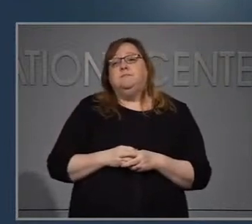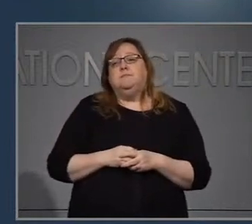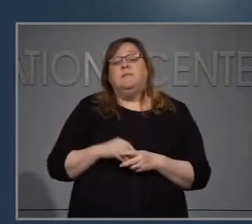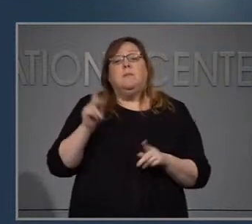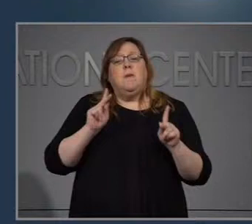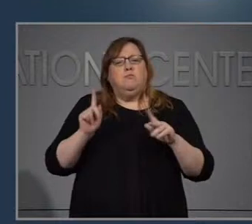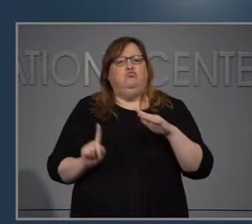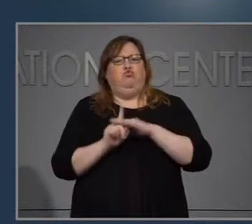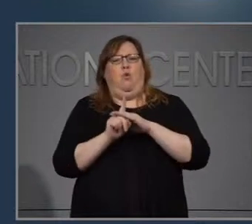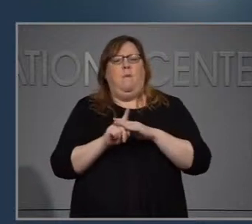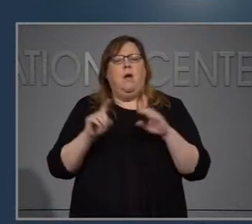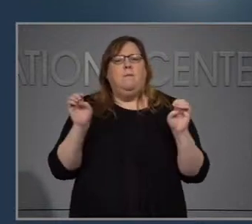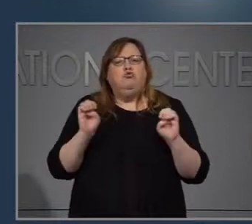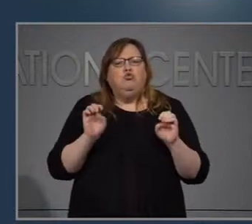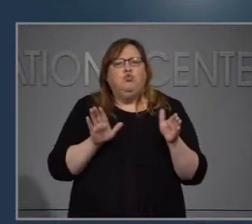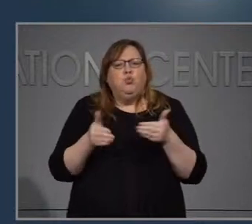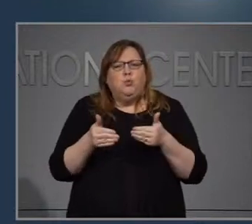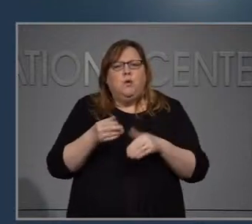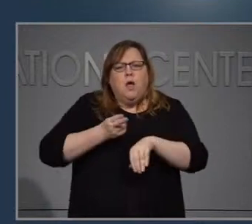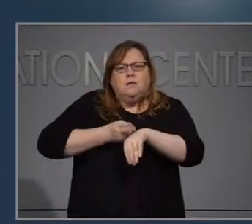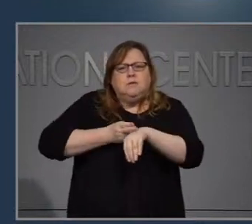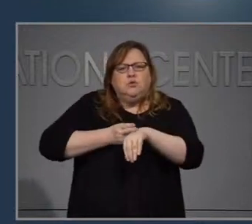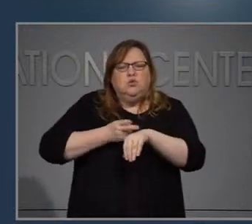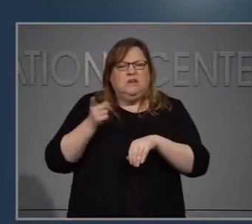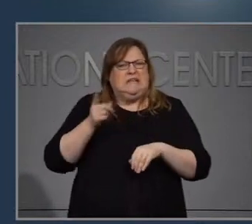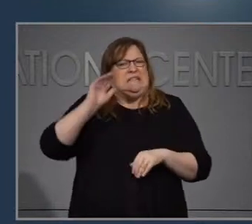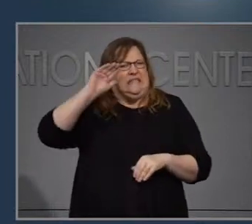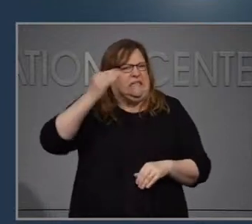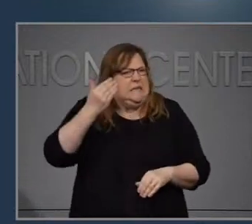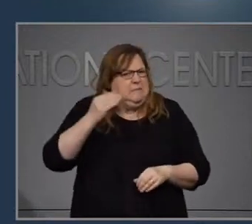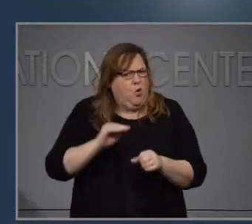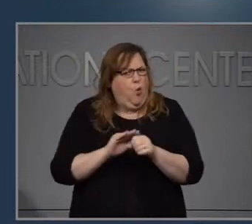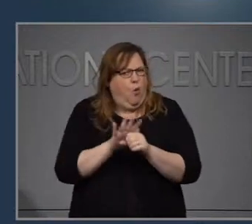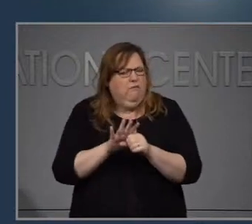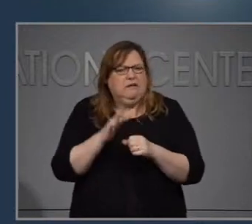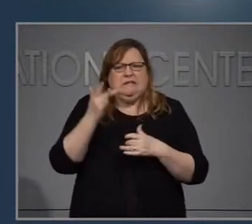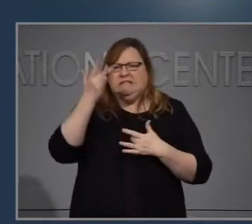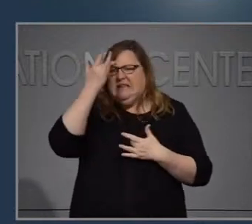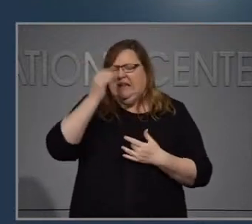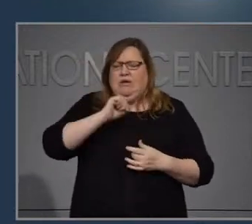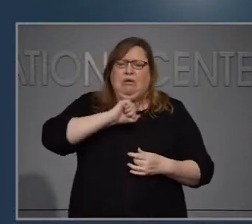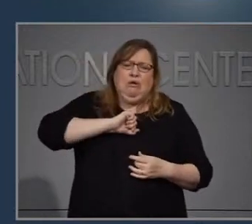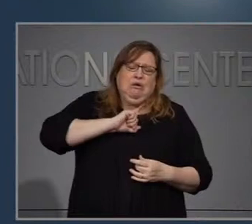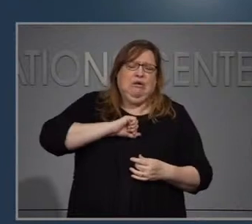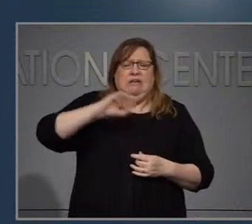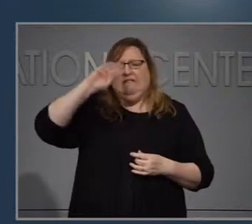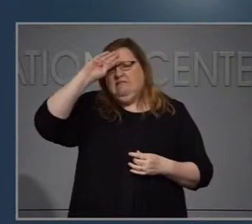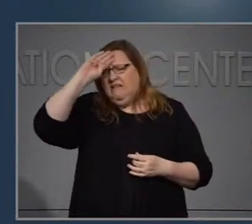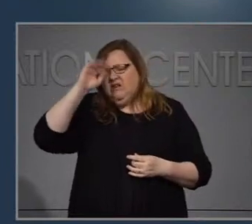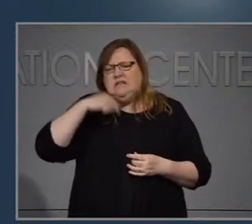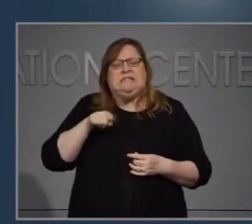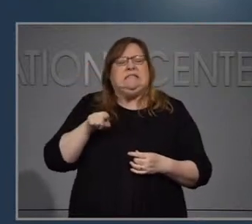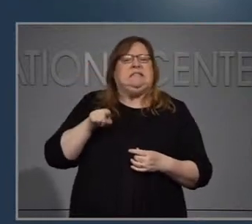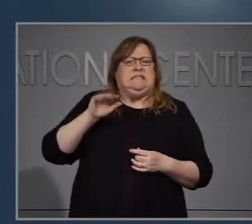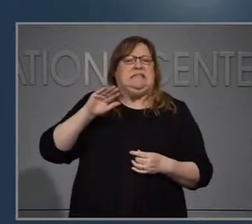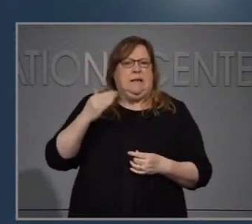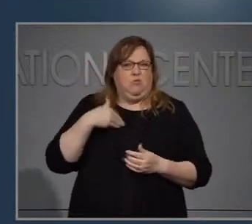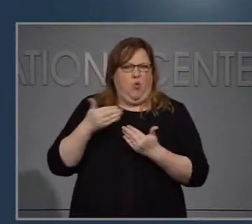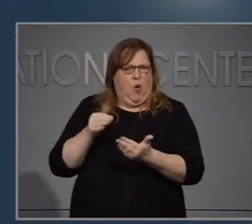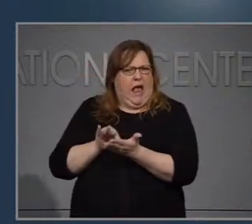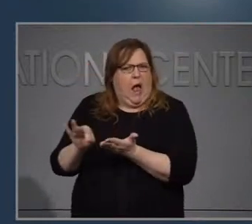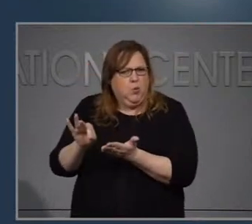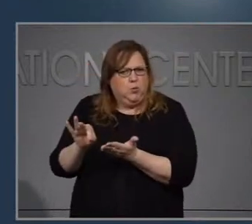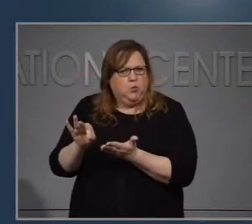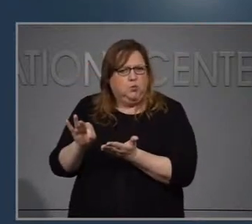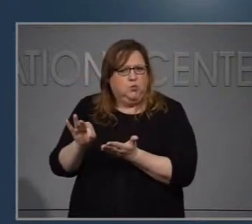This is our earliest detection mechanism. It's taking a look at the yellow line here. You can see that this